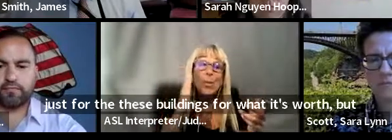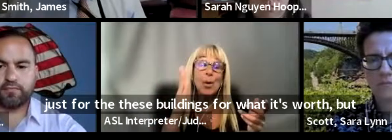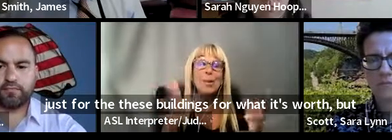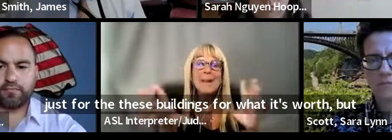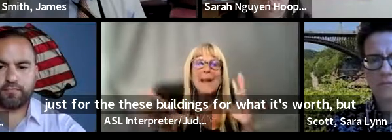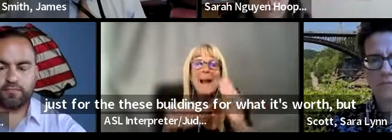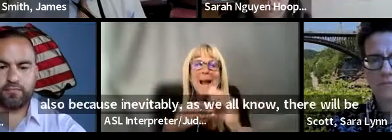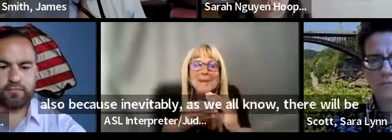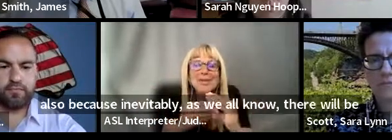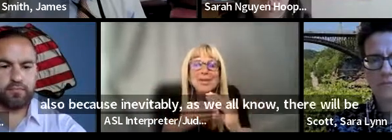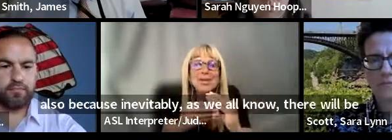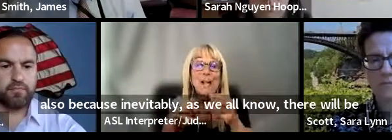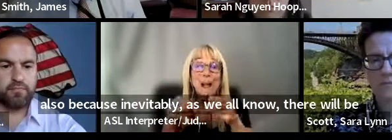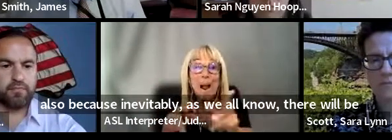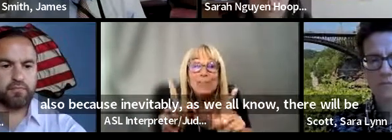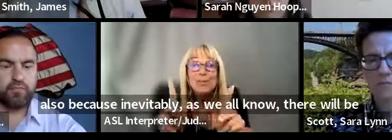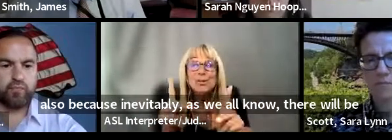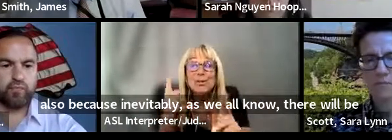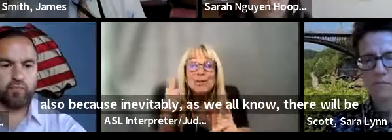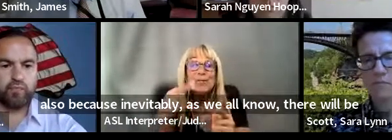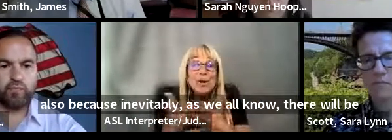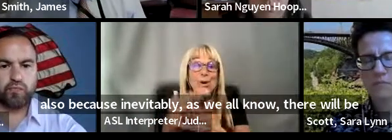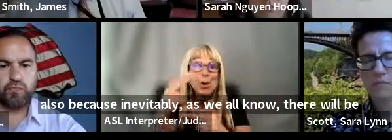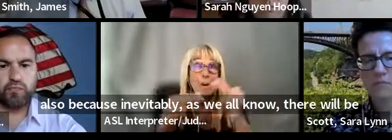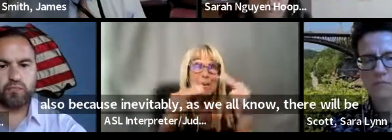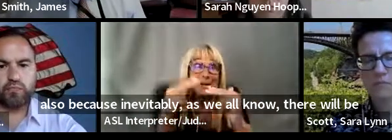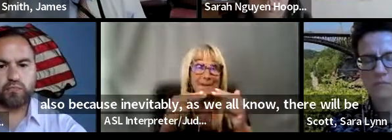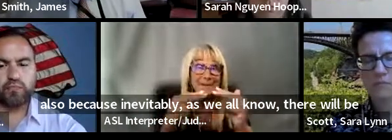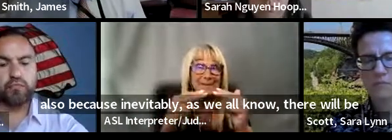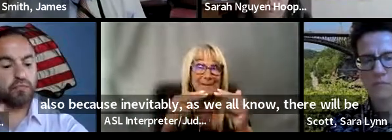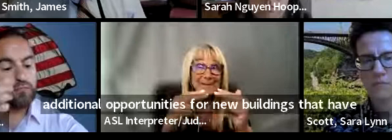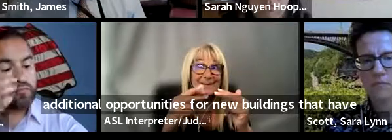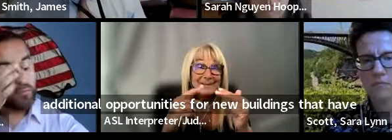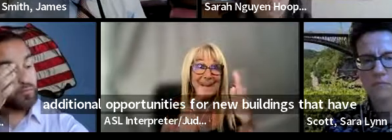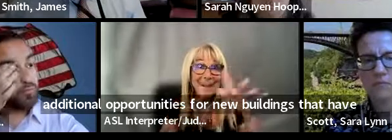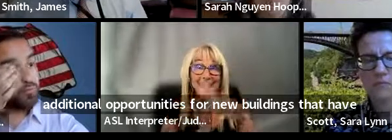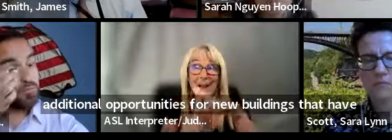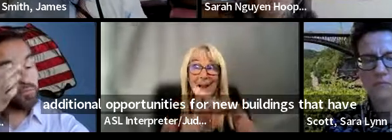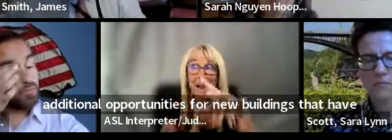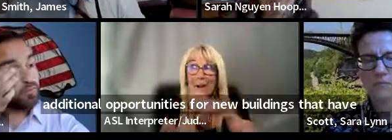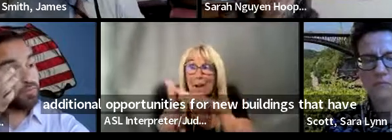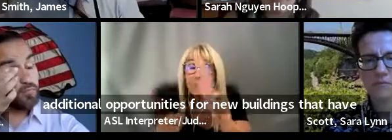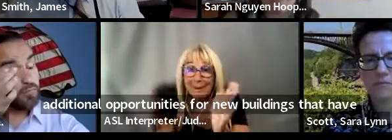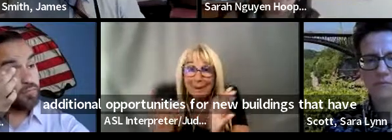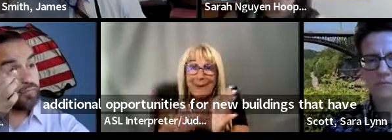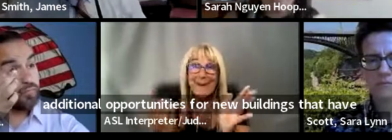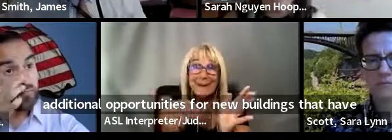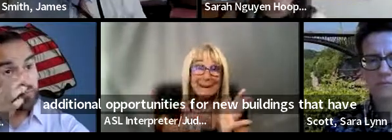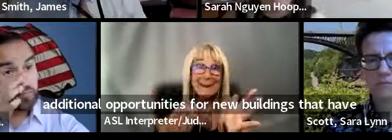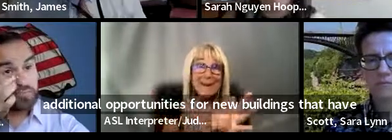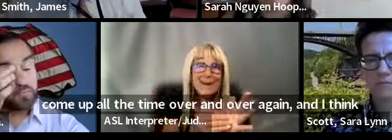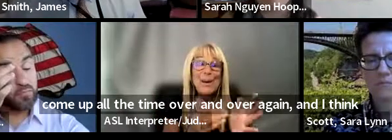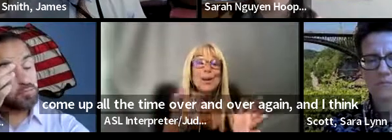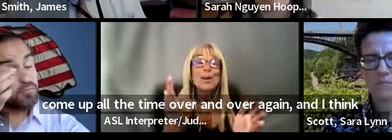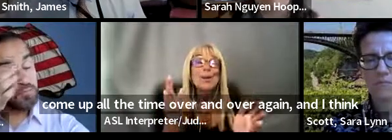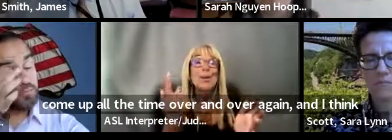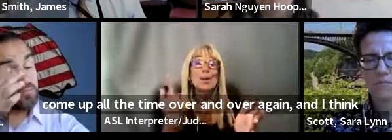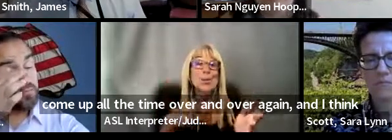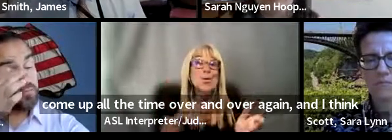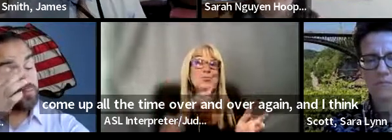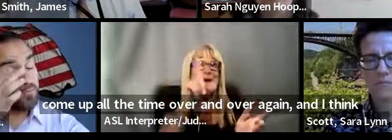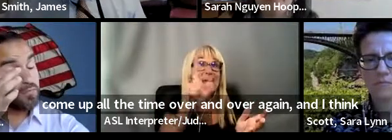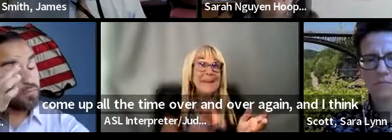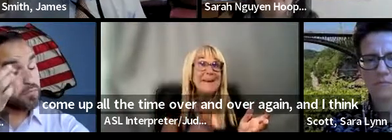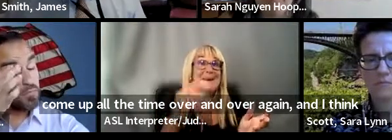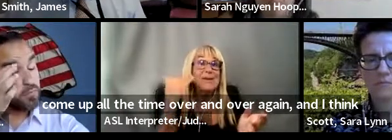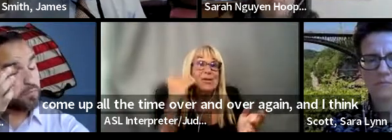additional opportunities for new buildings that come up all the time over and over again. And I think we need to really be able to weigh what